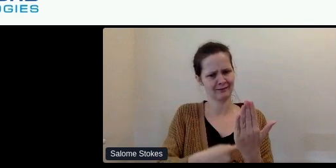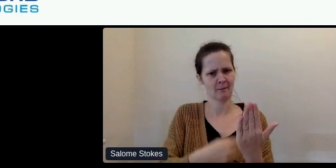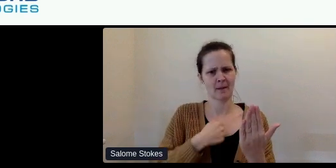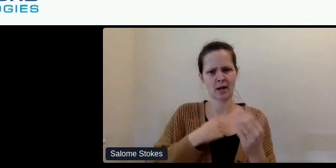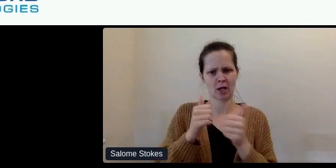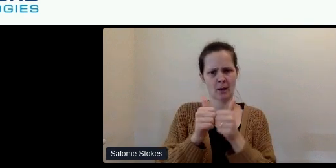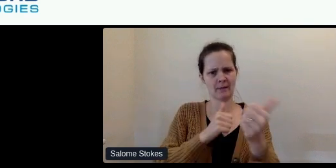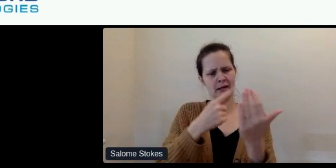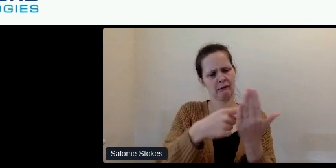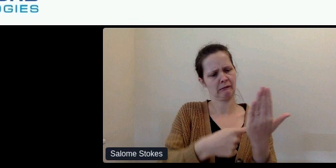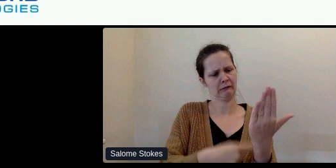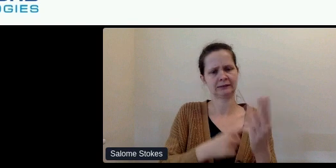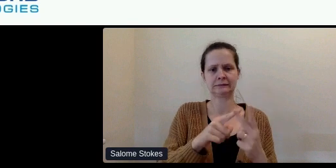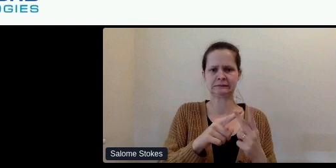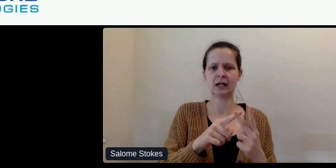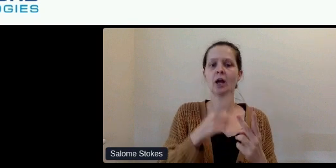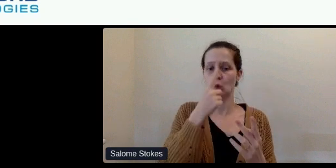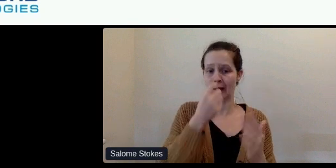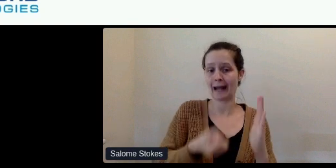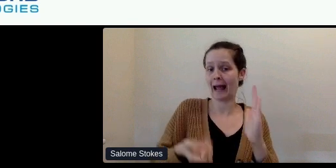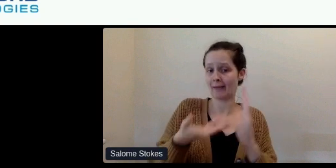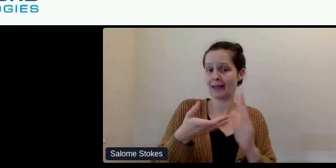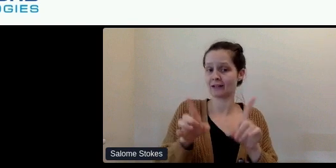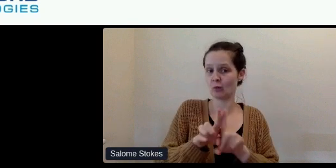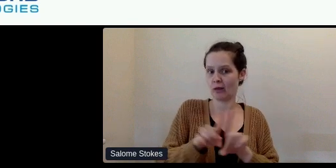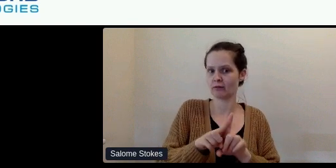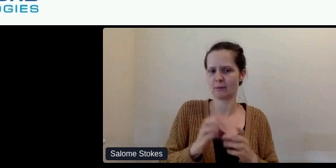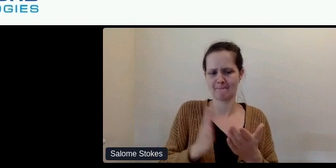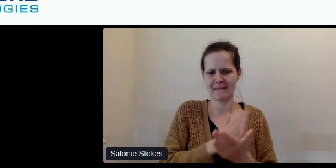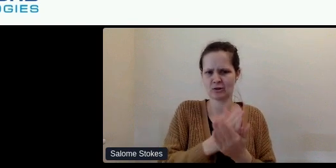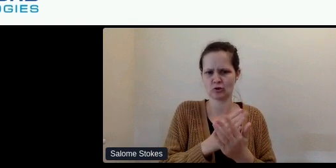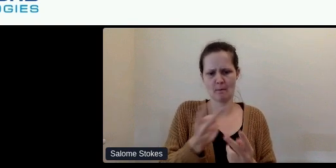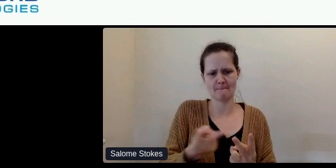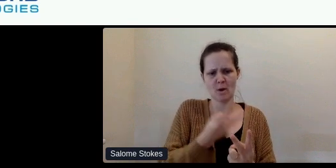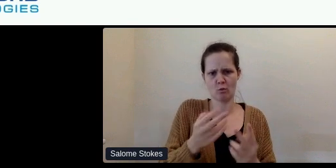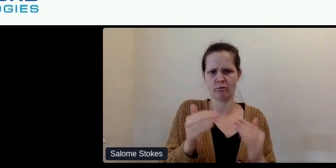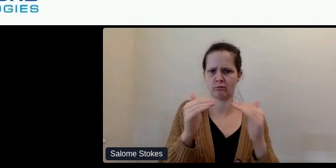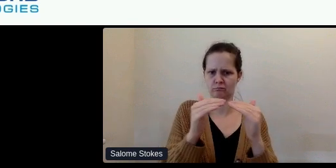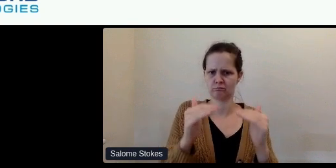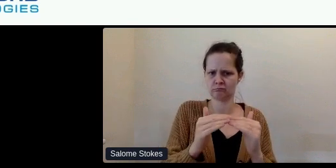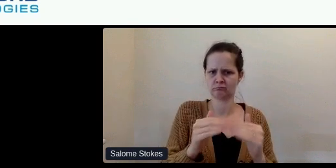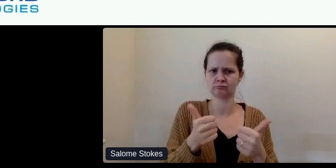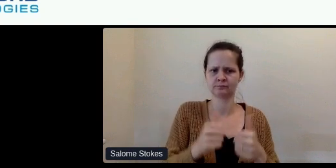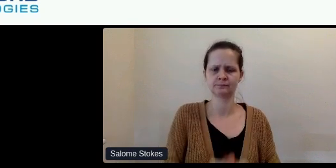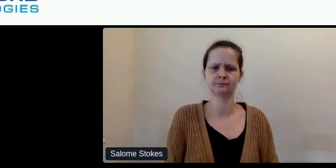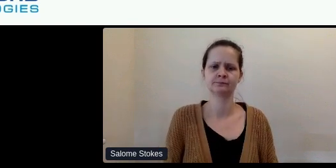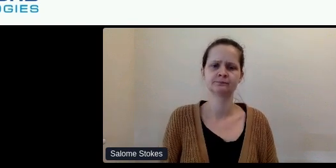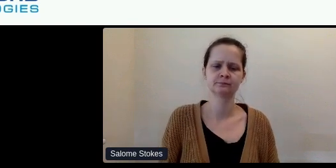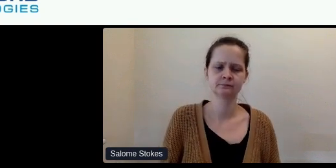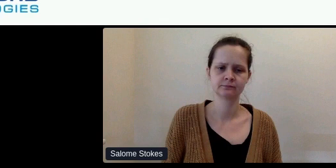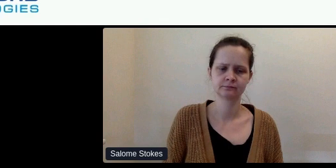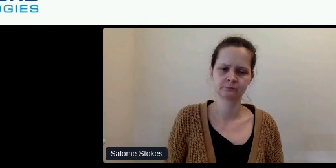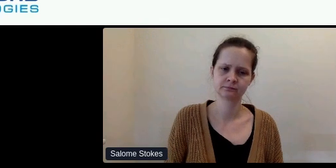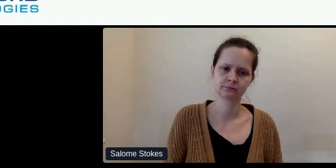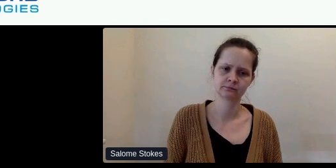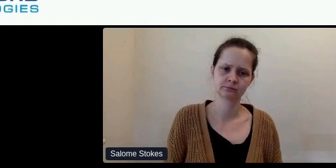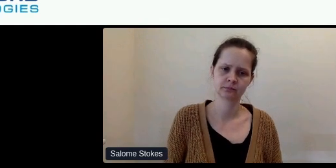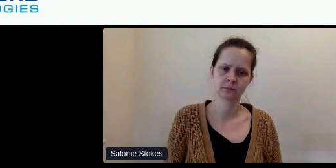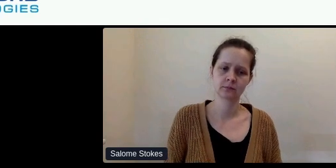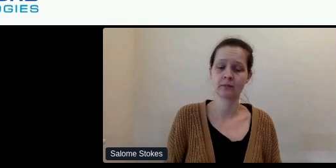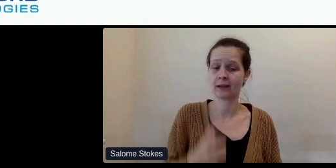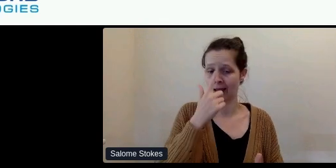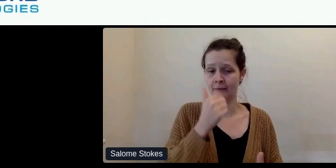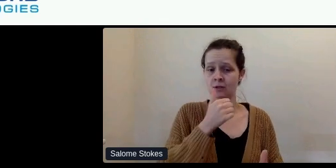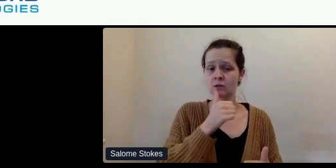as well, so that it will validate against those standards also. As I said, it can be used for new and